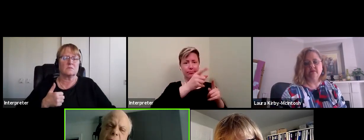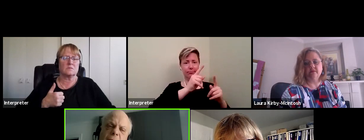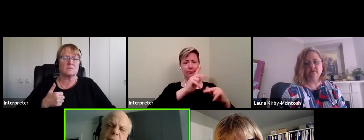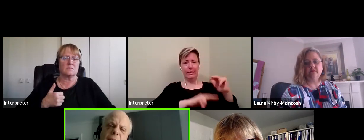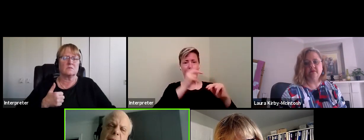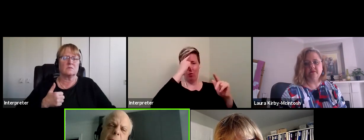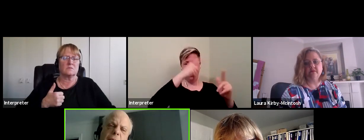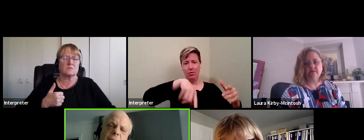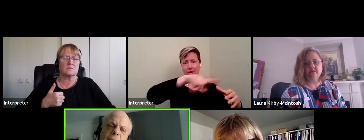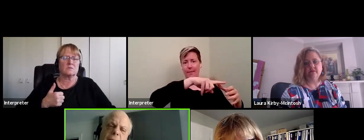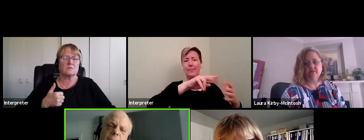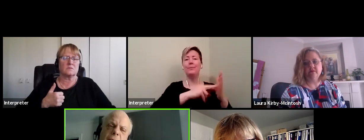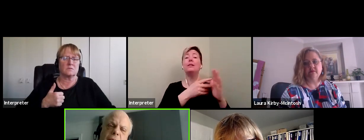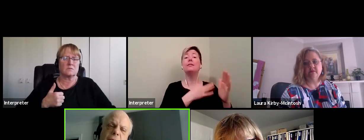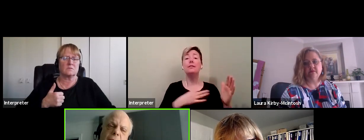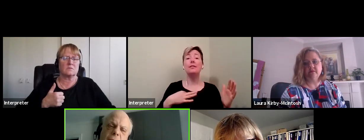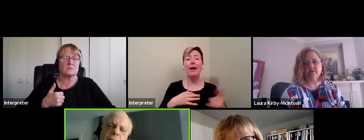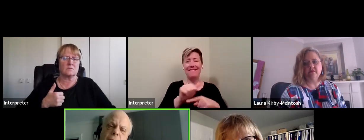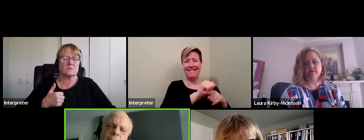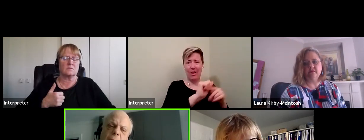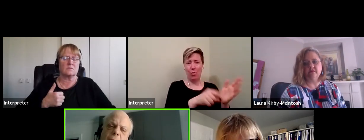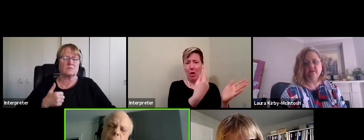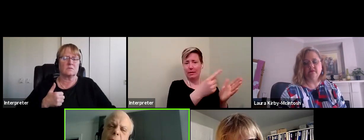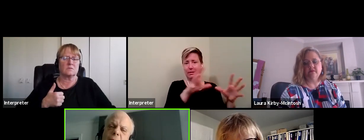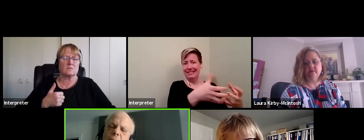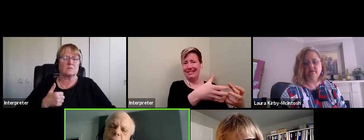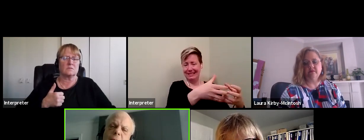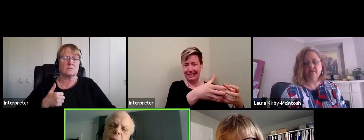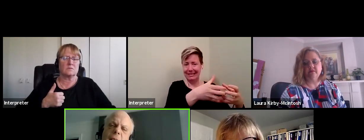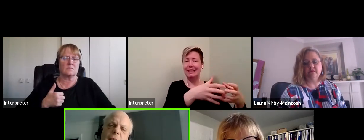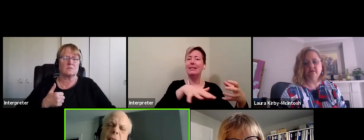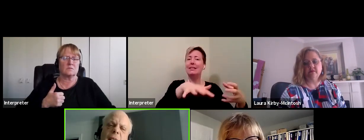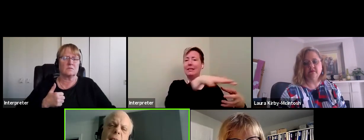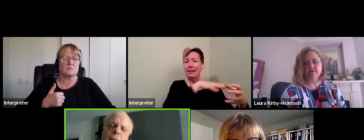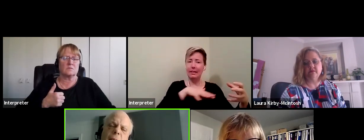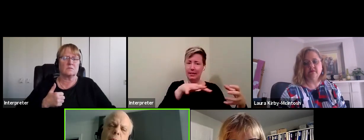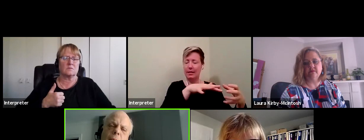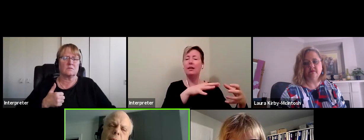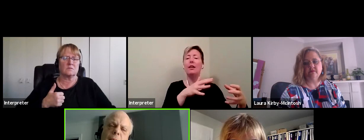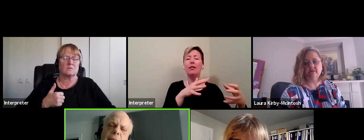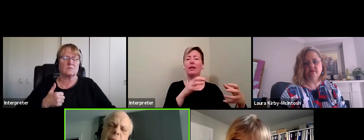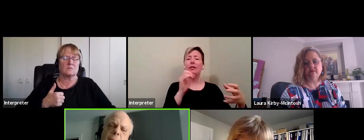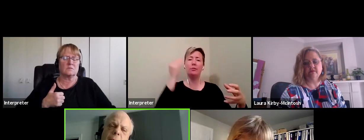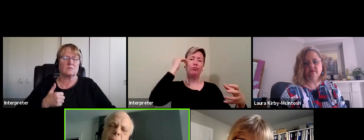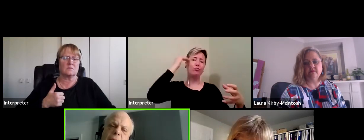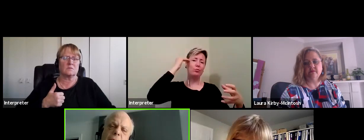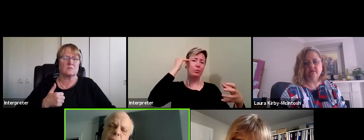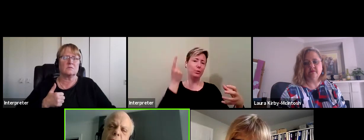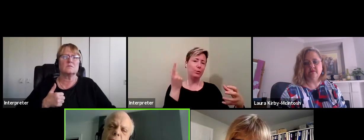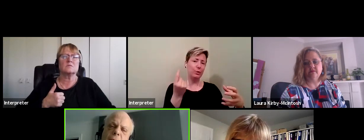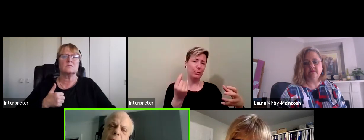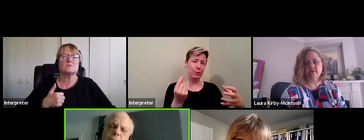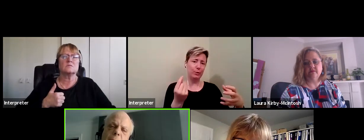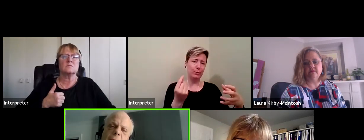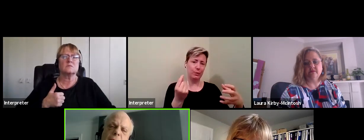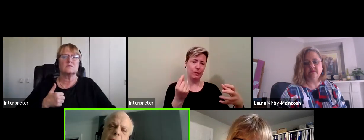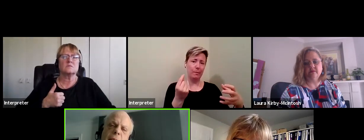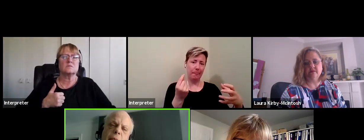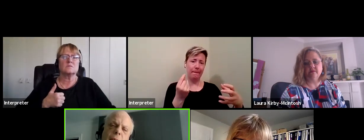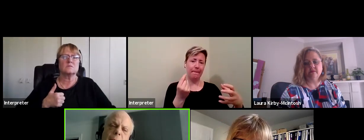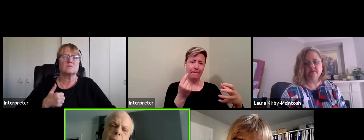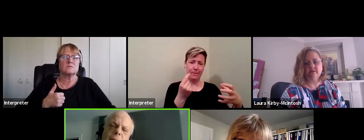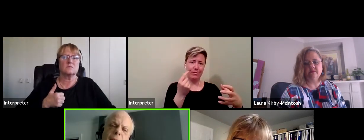that specialized location or wing that can work, assist patients in the